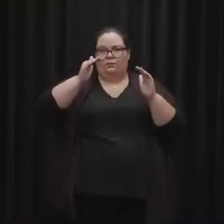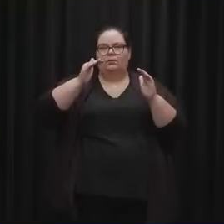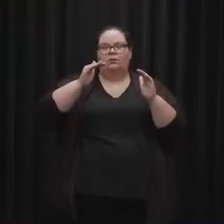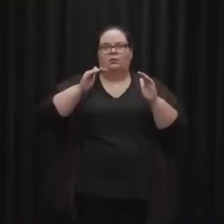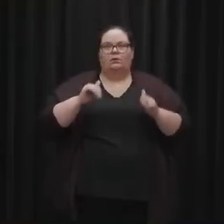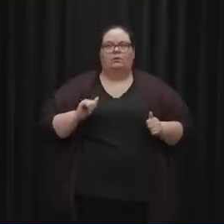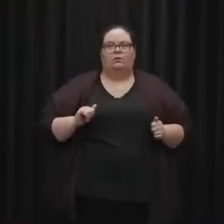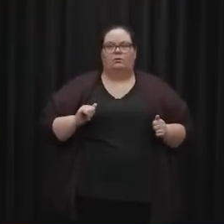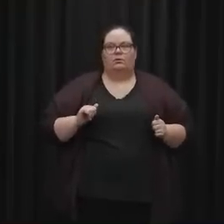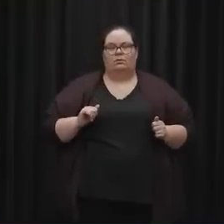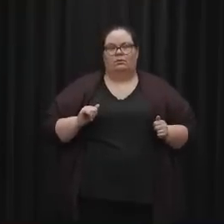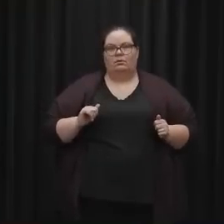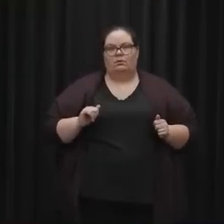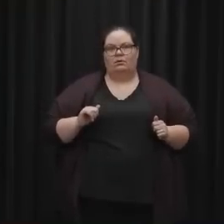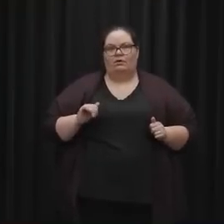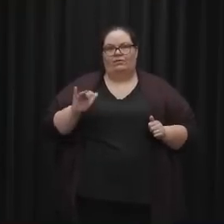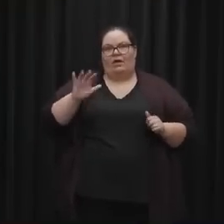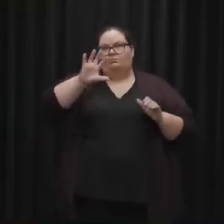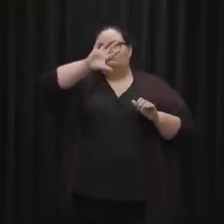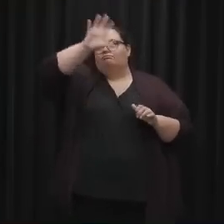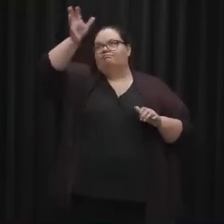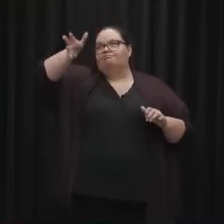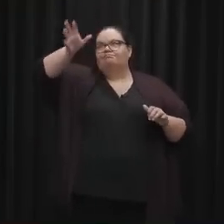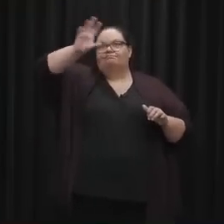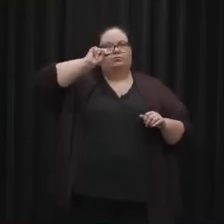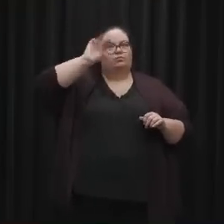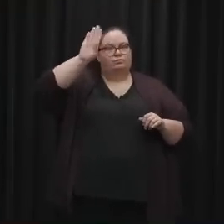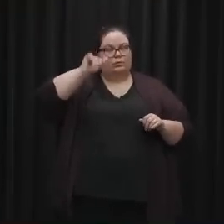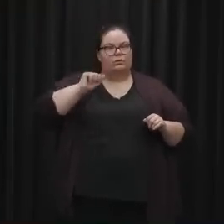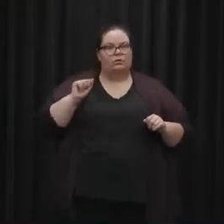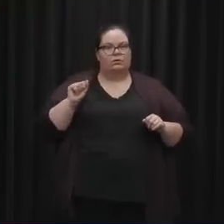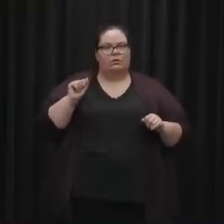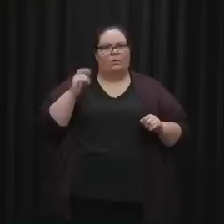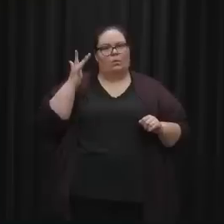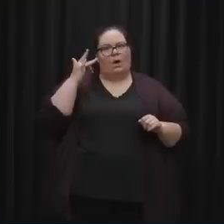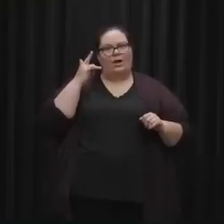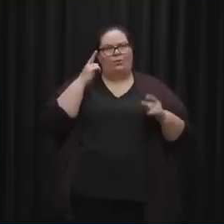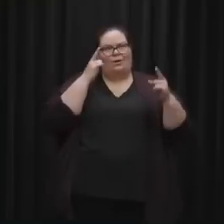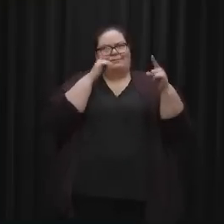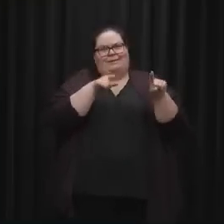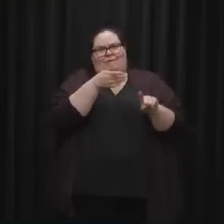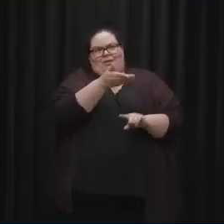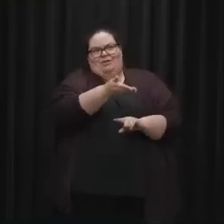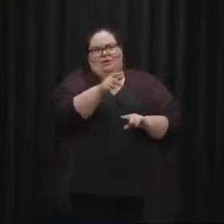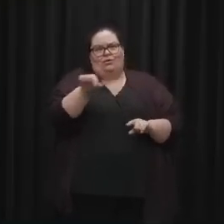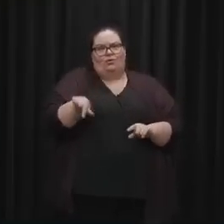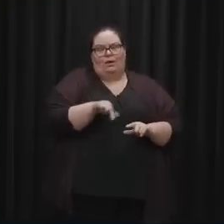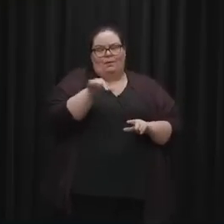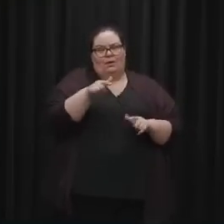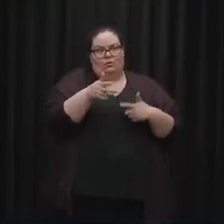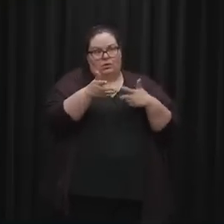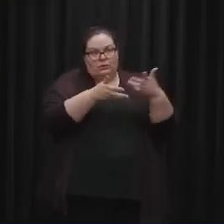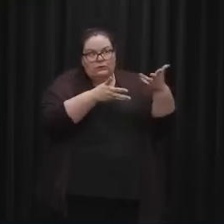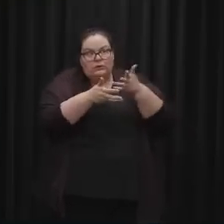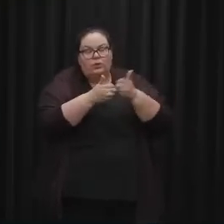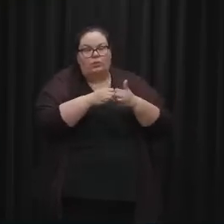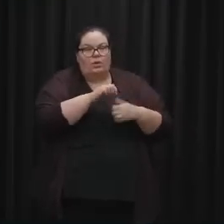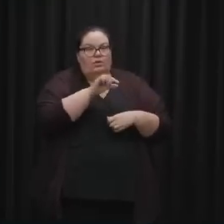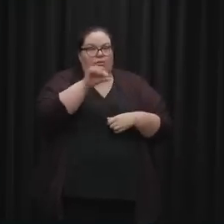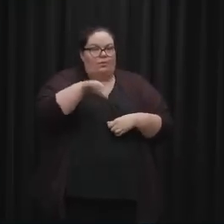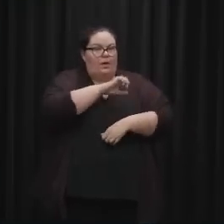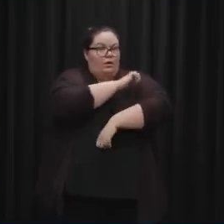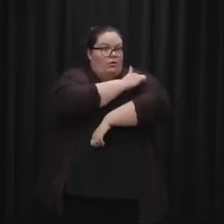and the Avignon Peninsula was basically as a result of what's going on in Quebec. And we're working with the Quebec